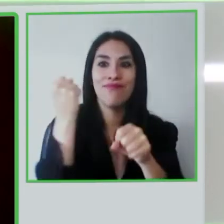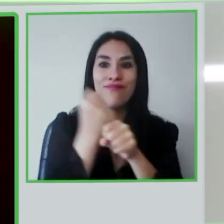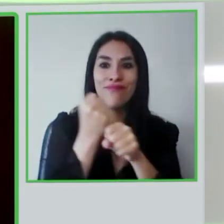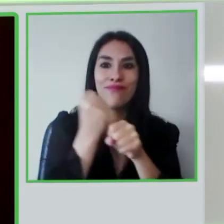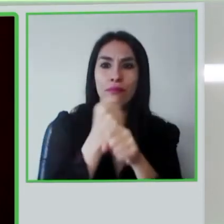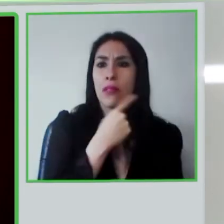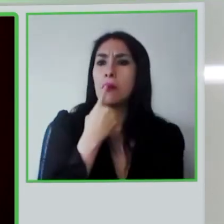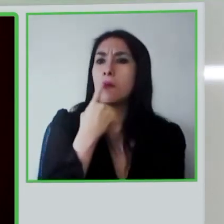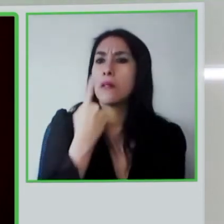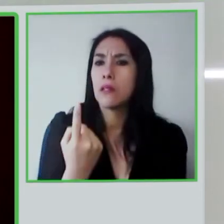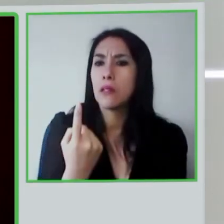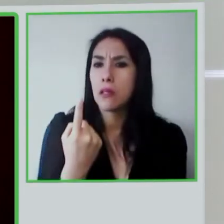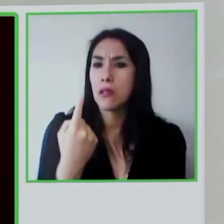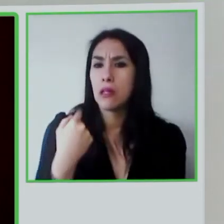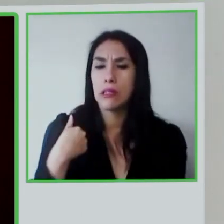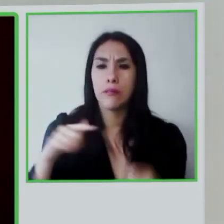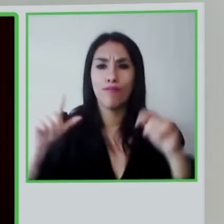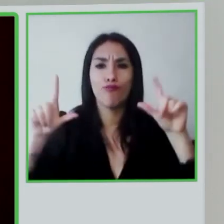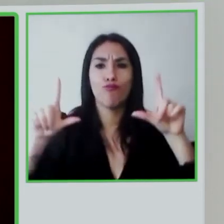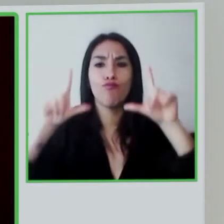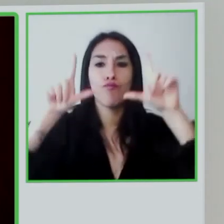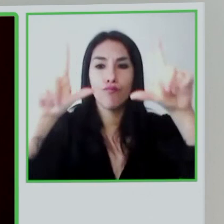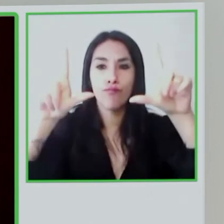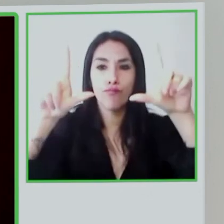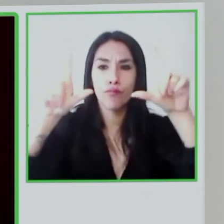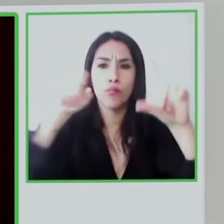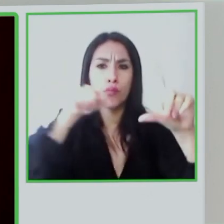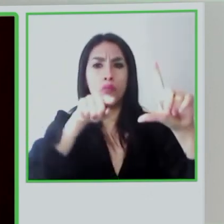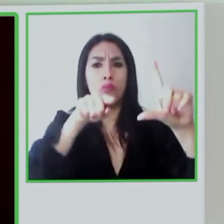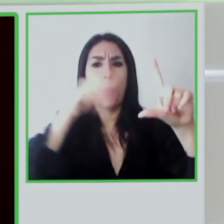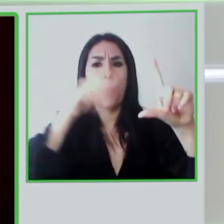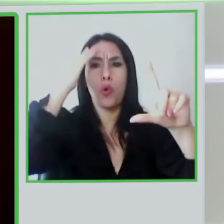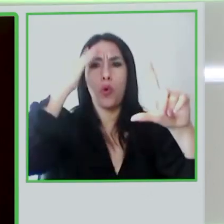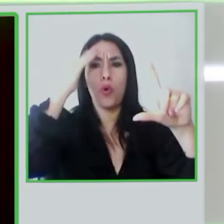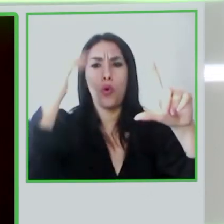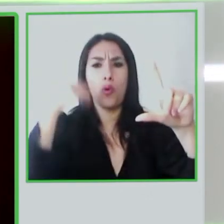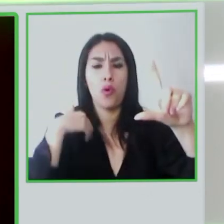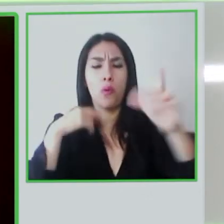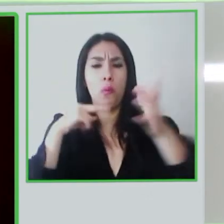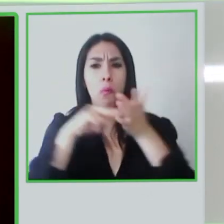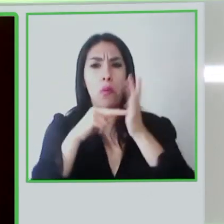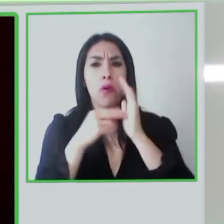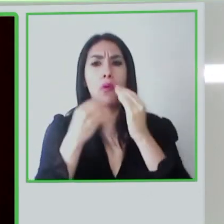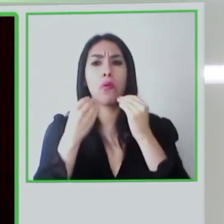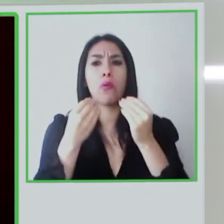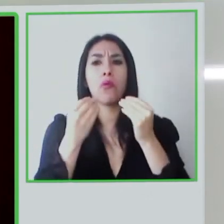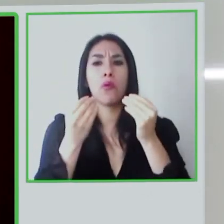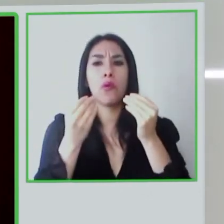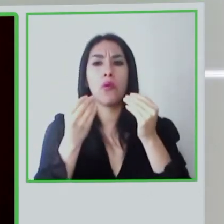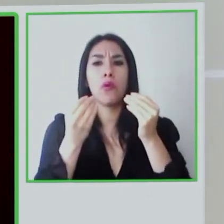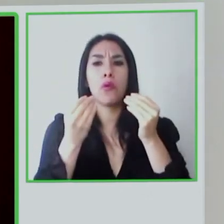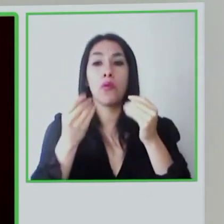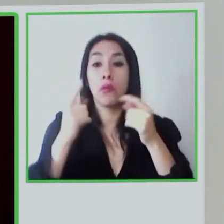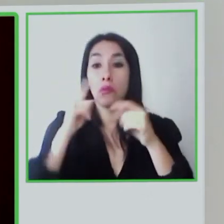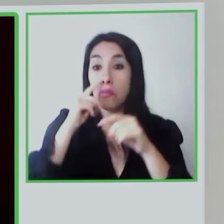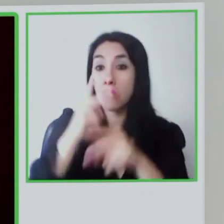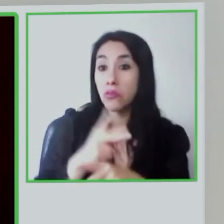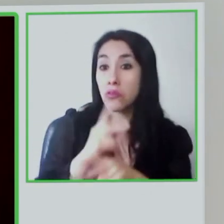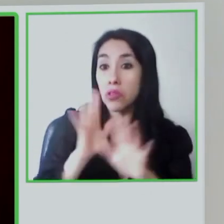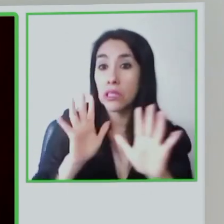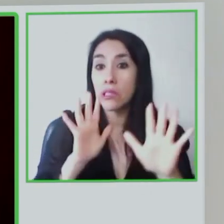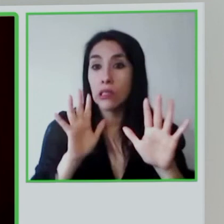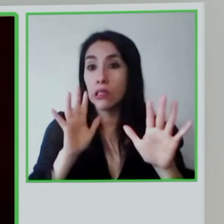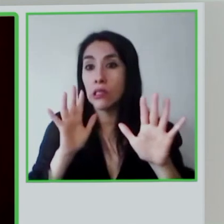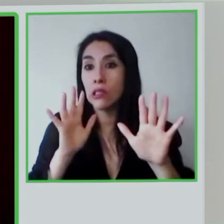for instance, these lights are giving me a migraine. I'm going to have a timeout because of the pain. And in fact, that's a consequence